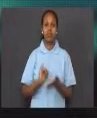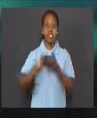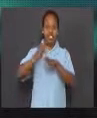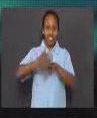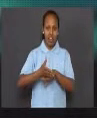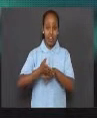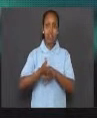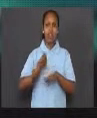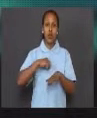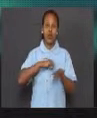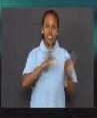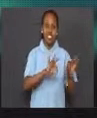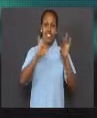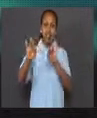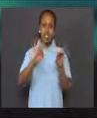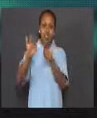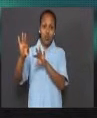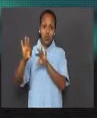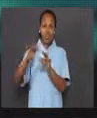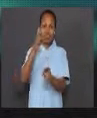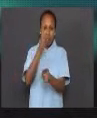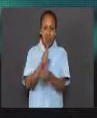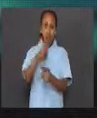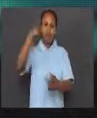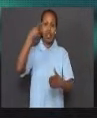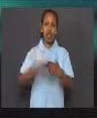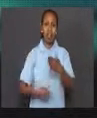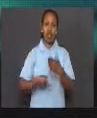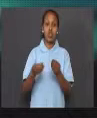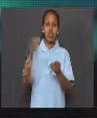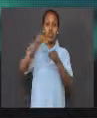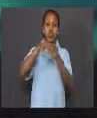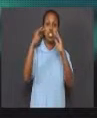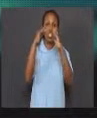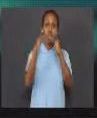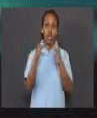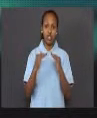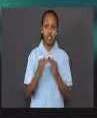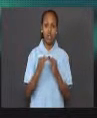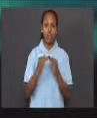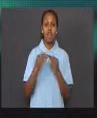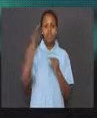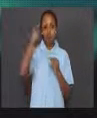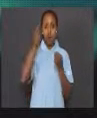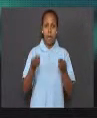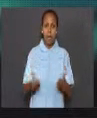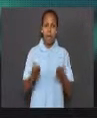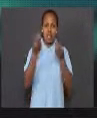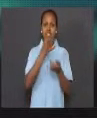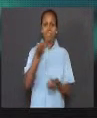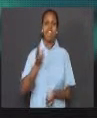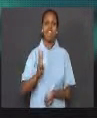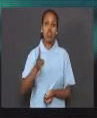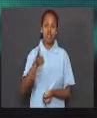Then, we substitute the appropriate values into the equation for mass and velocity.